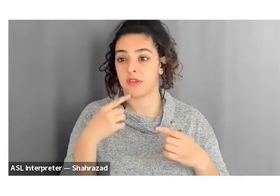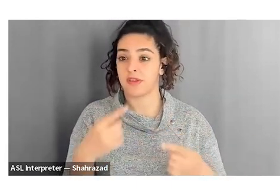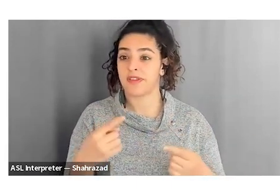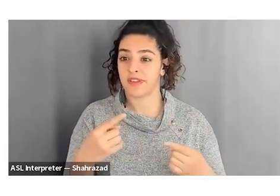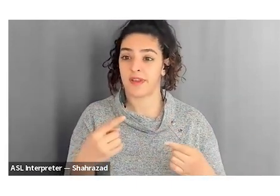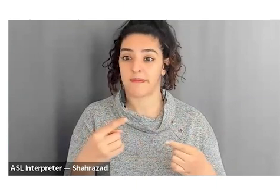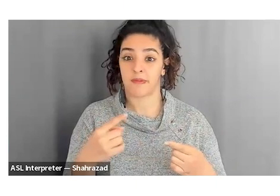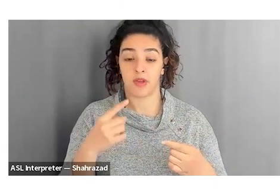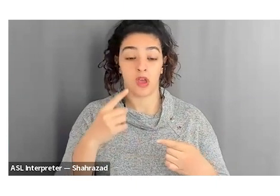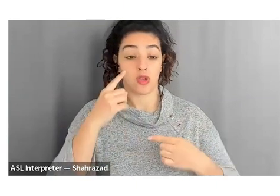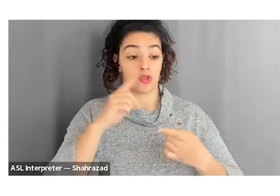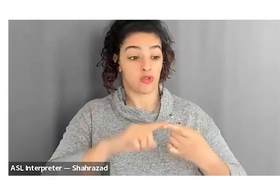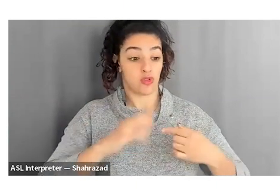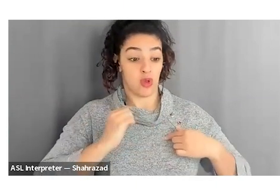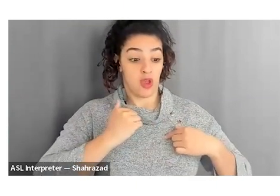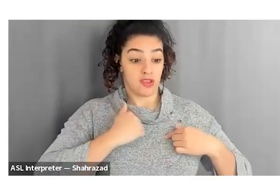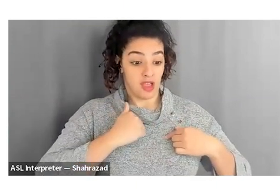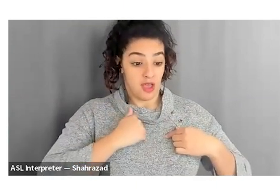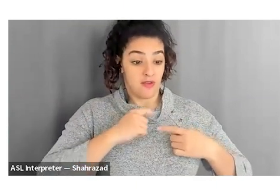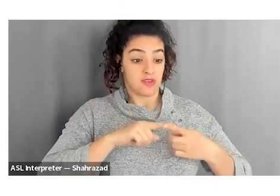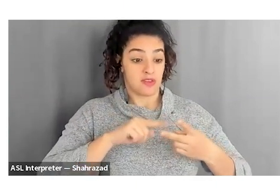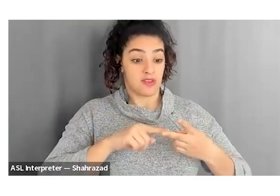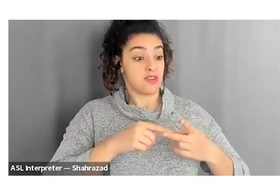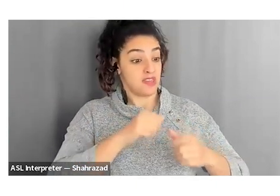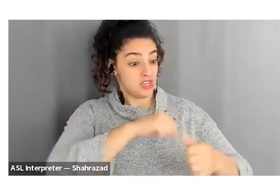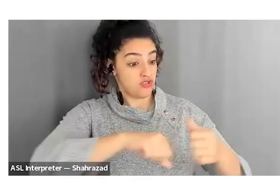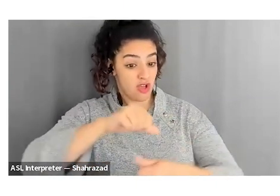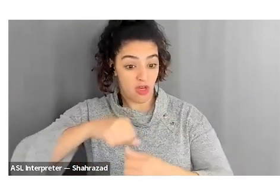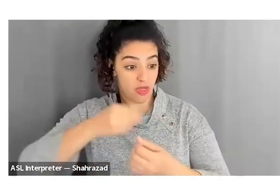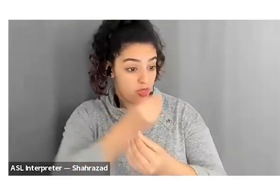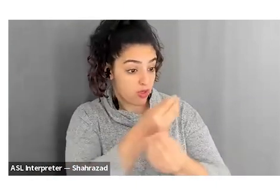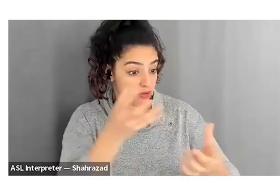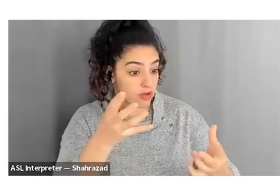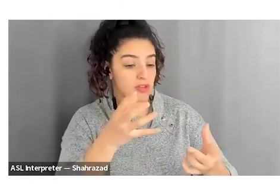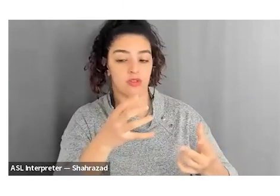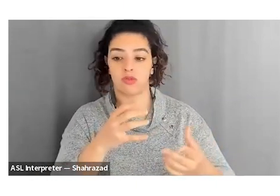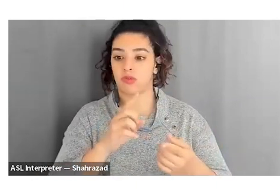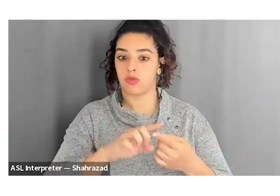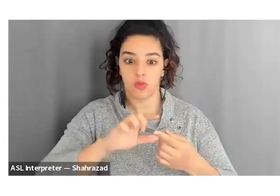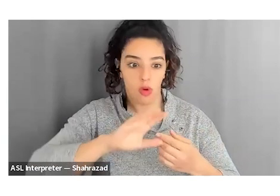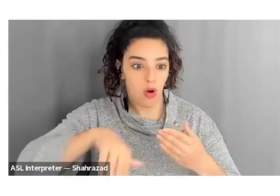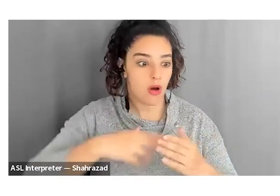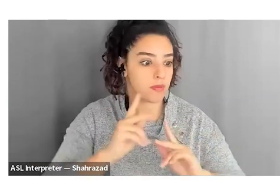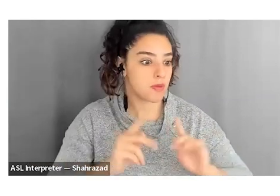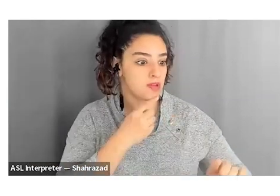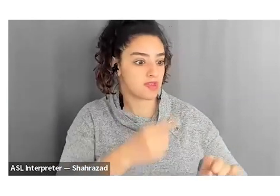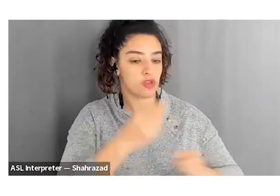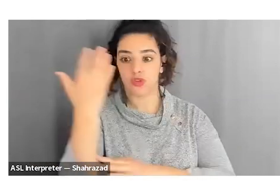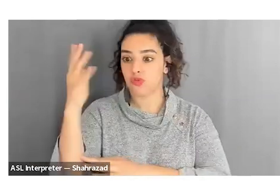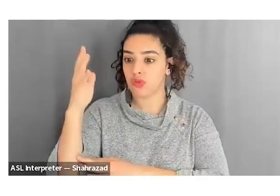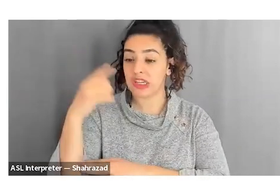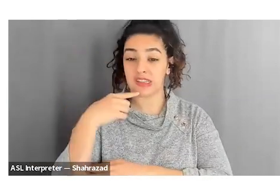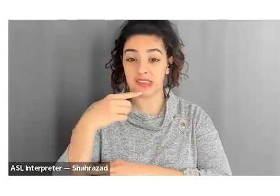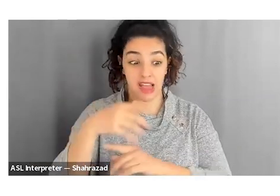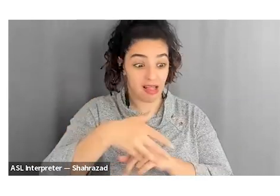to ourselves, to each other, to all that we are around us. Say it to the trees, say it to the leaves. Thank you for